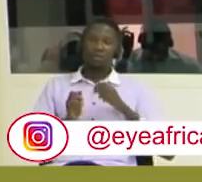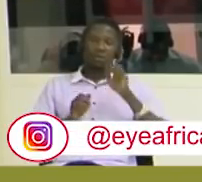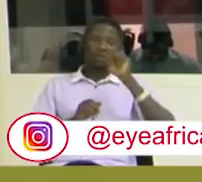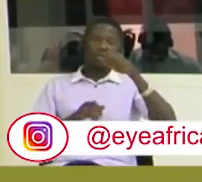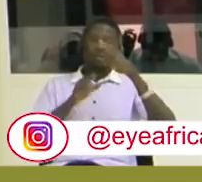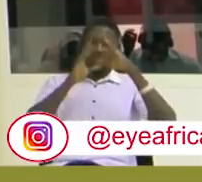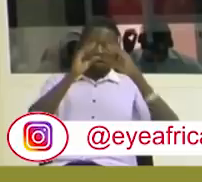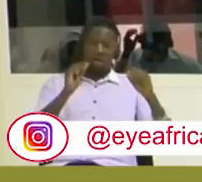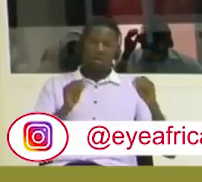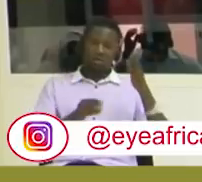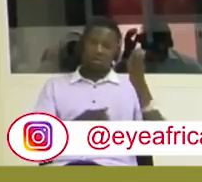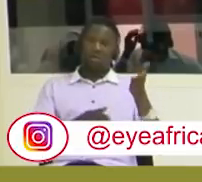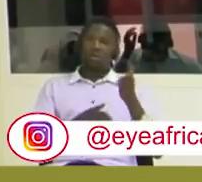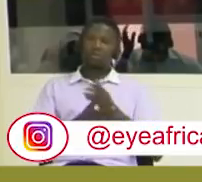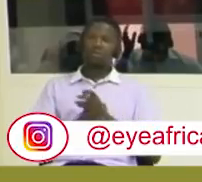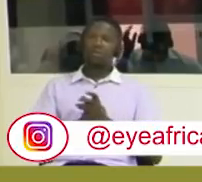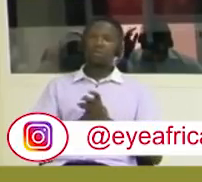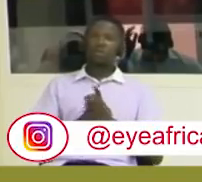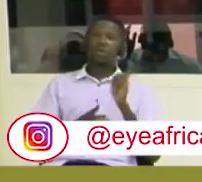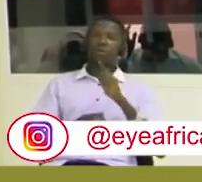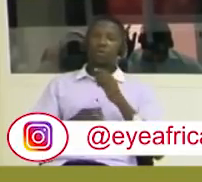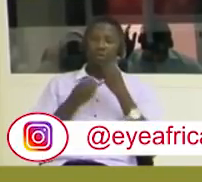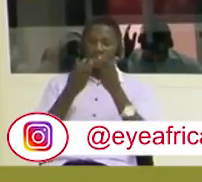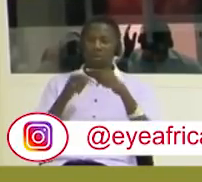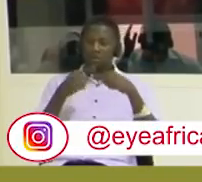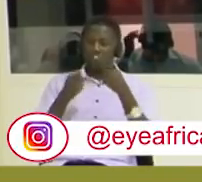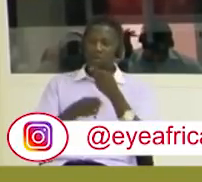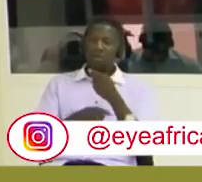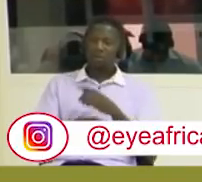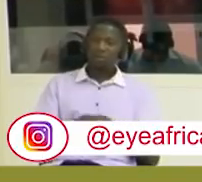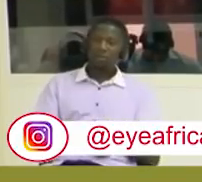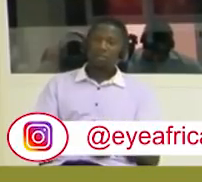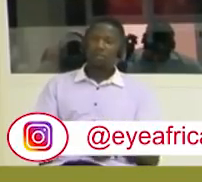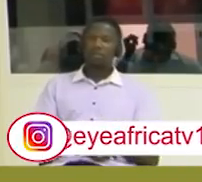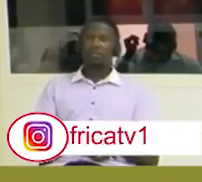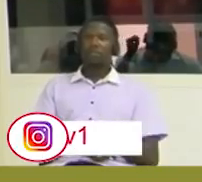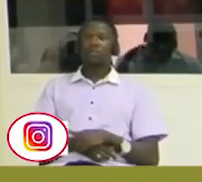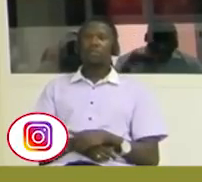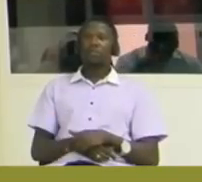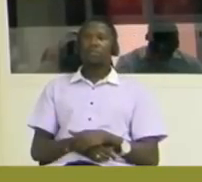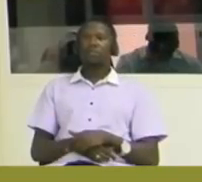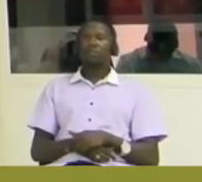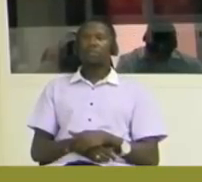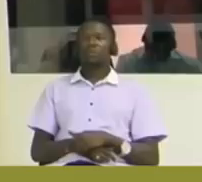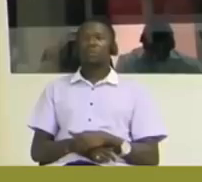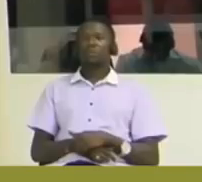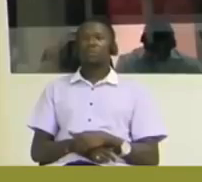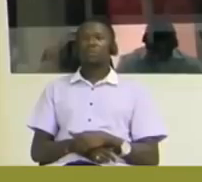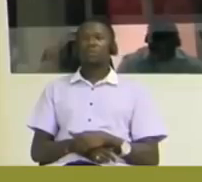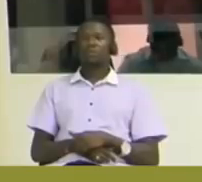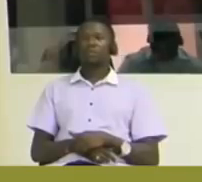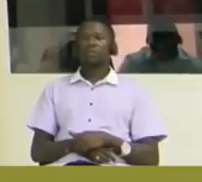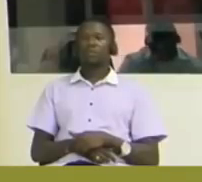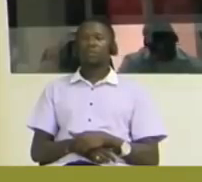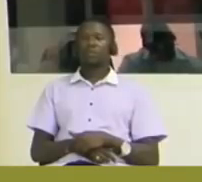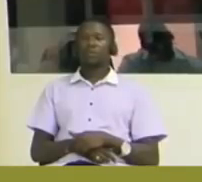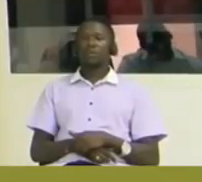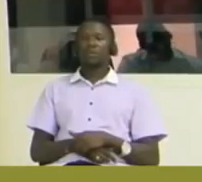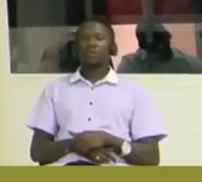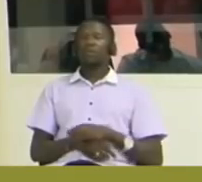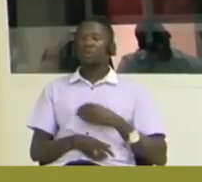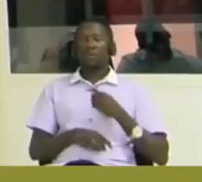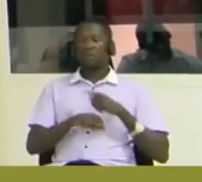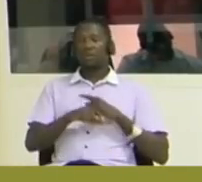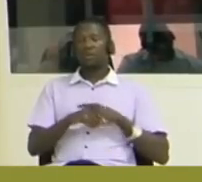House? What do you say to that? Well, sir, the wives get together all